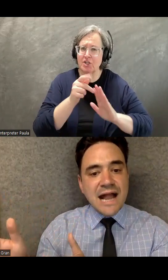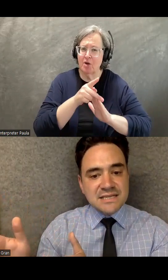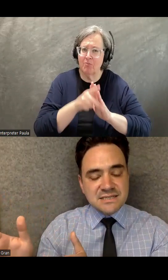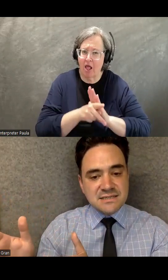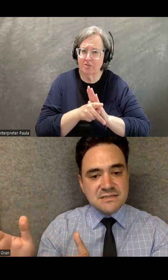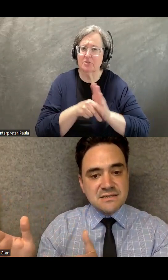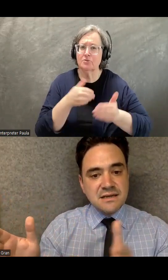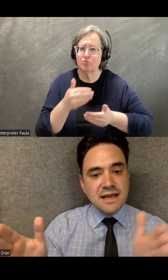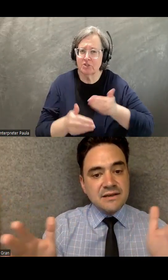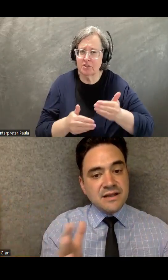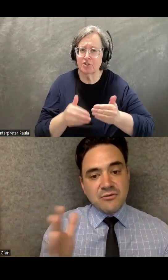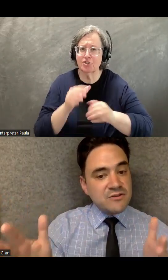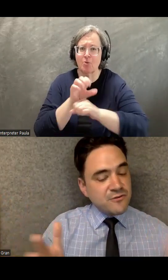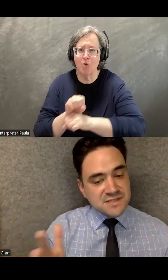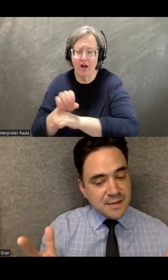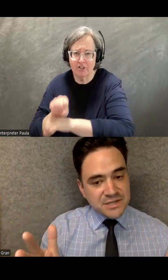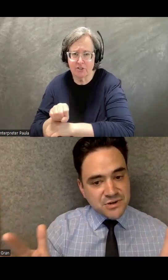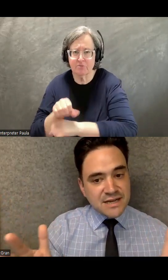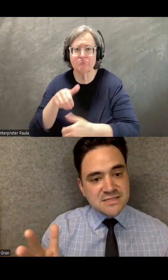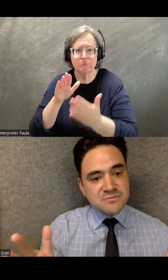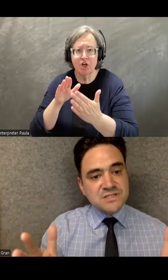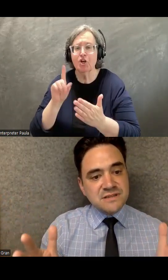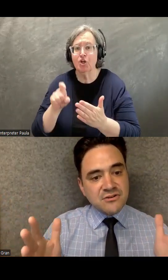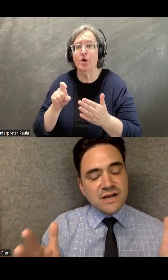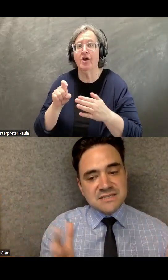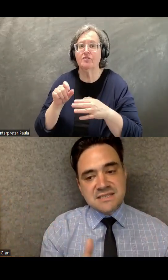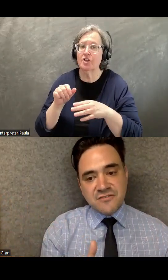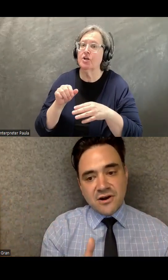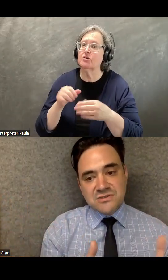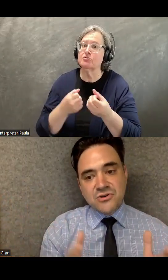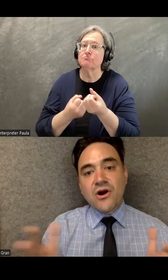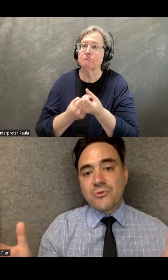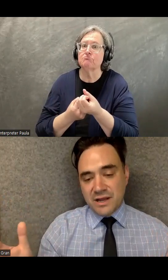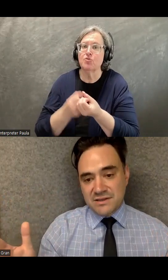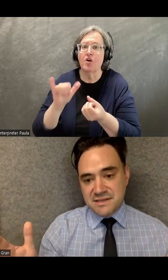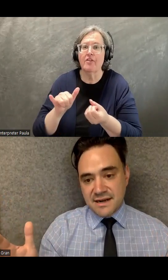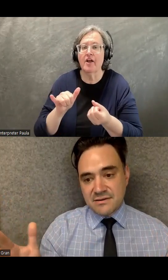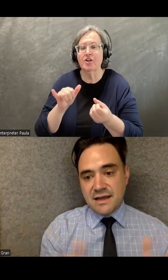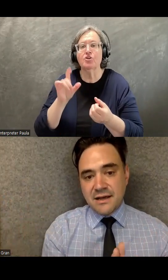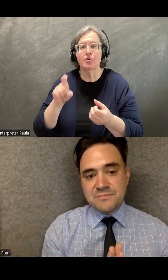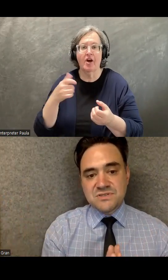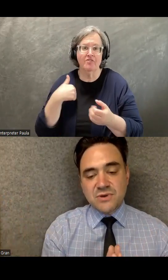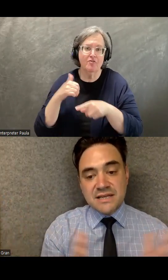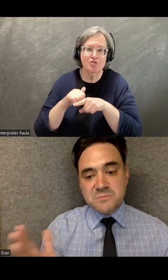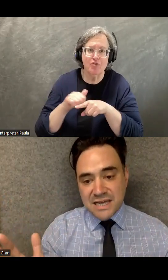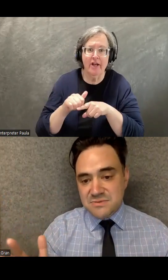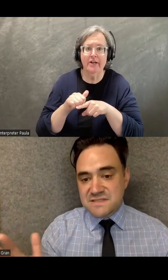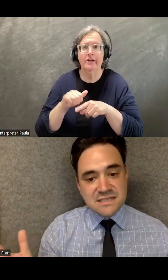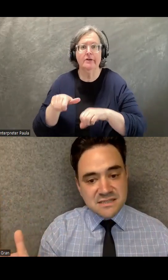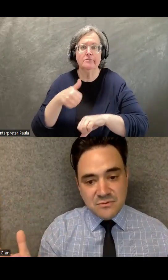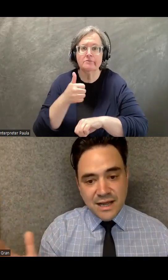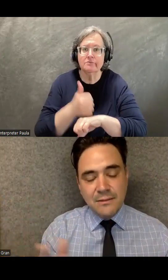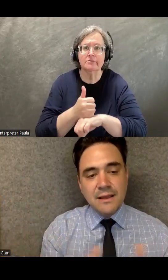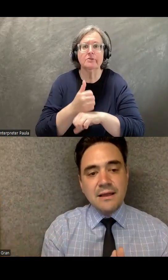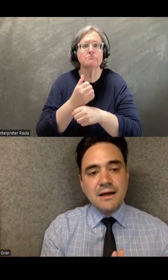and practices. And you got to reinforce that by training and supervision that creates safeguards or guardrails there. So it is possible. I've seen